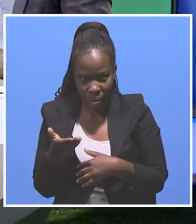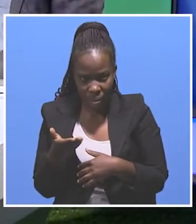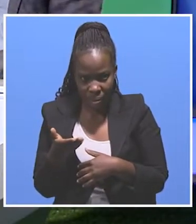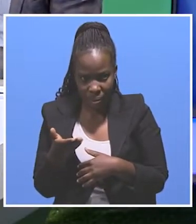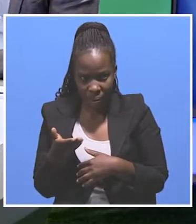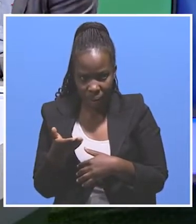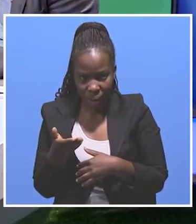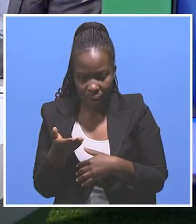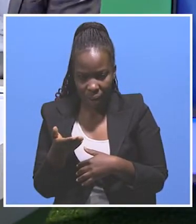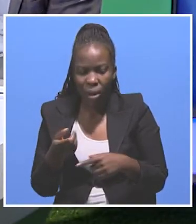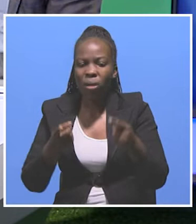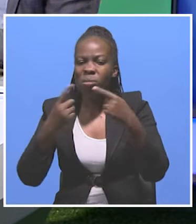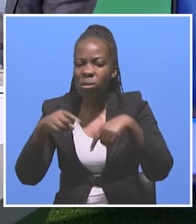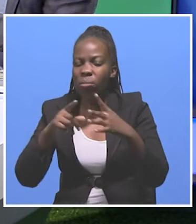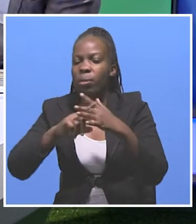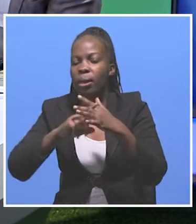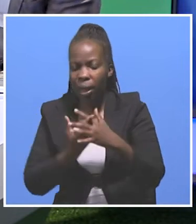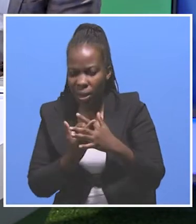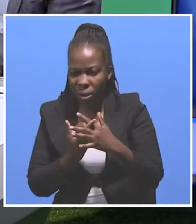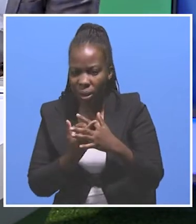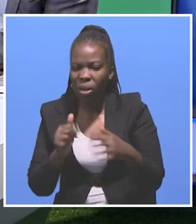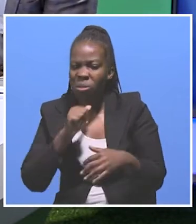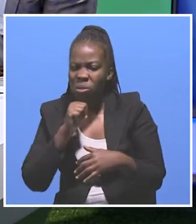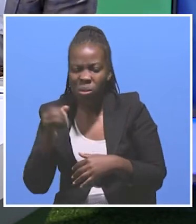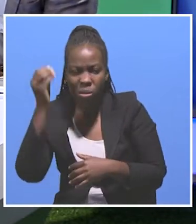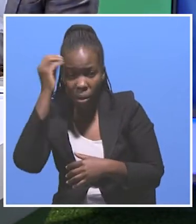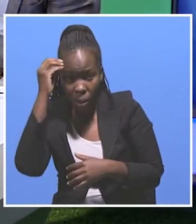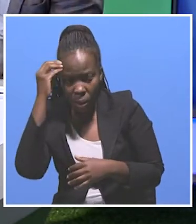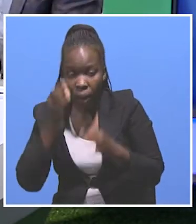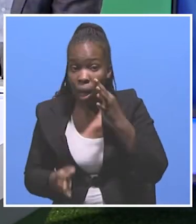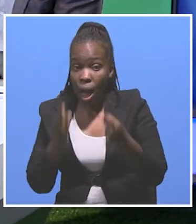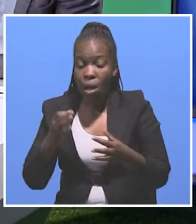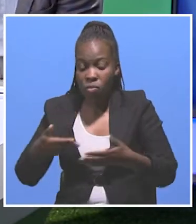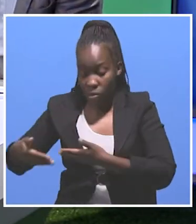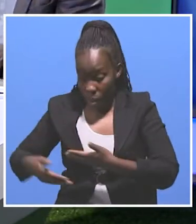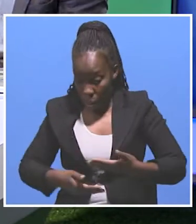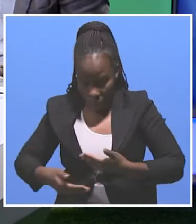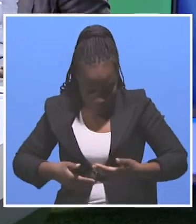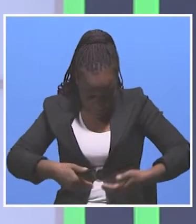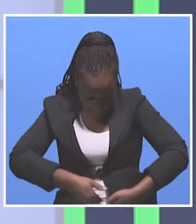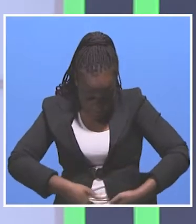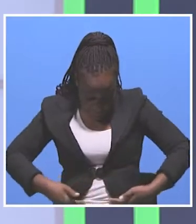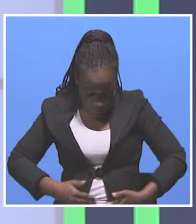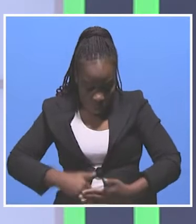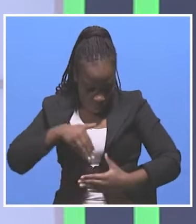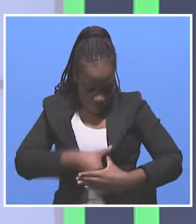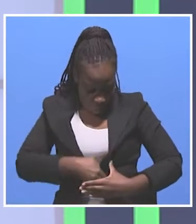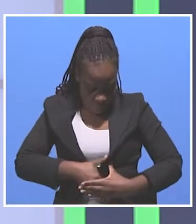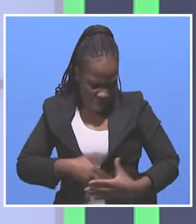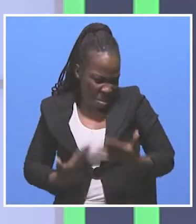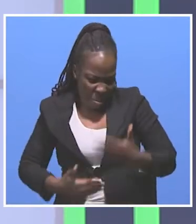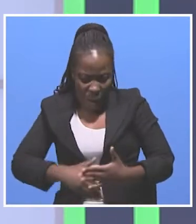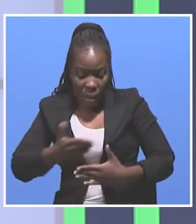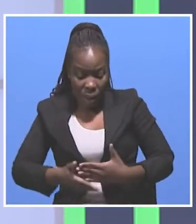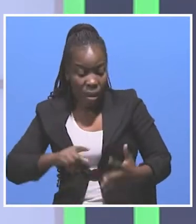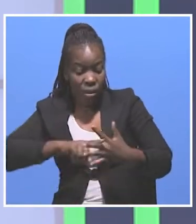you have come, let's start. They don't even know whether the baby is inside the womb or outside. They just start